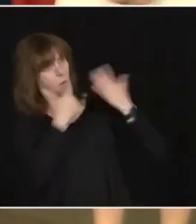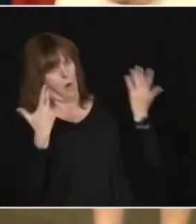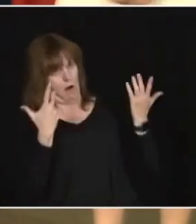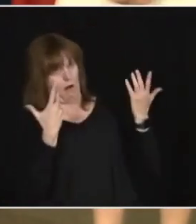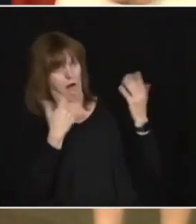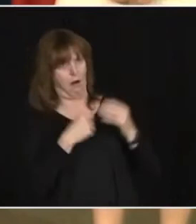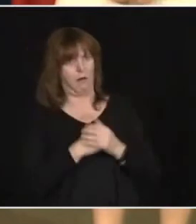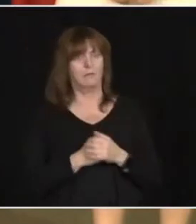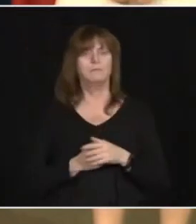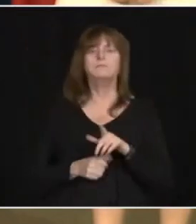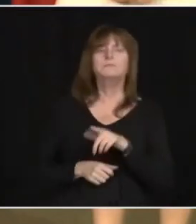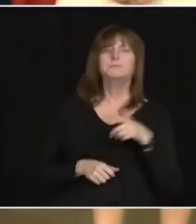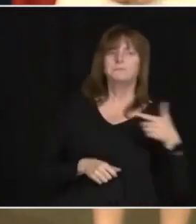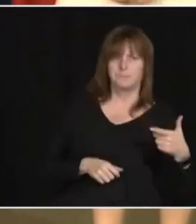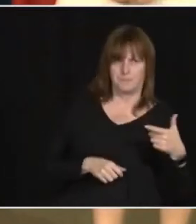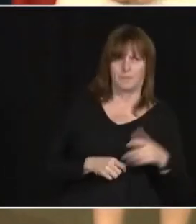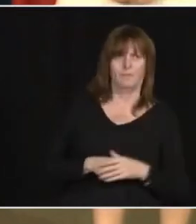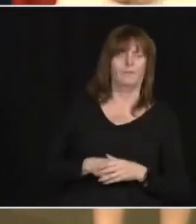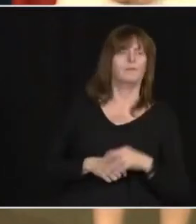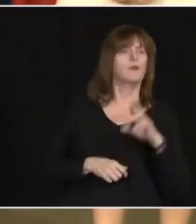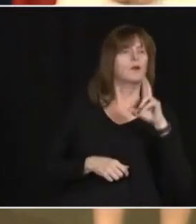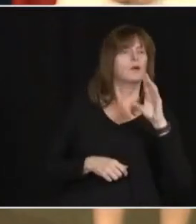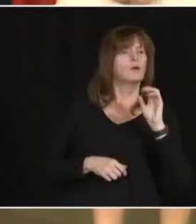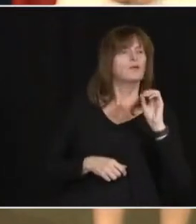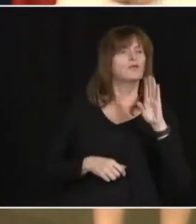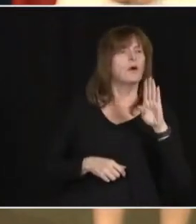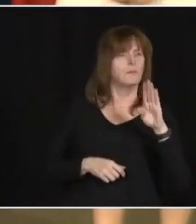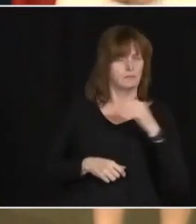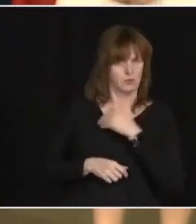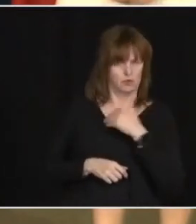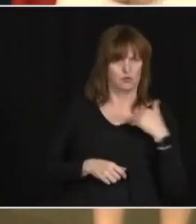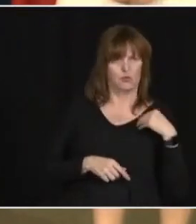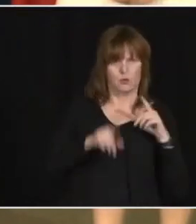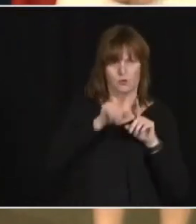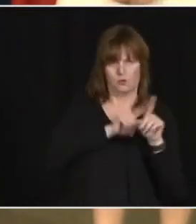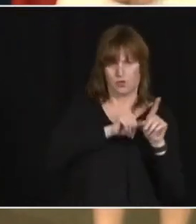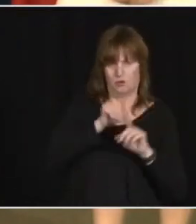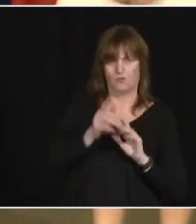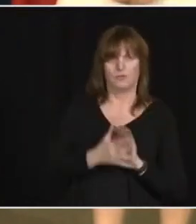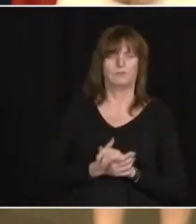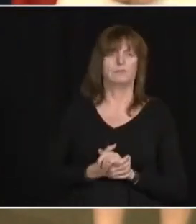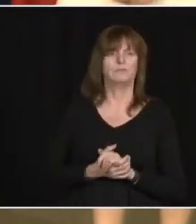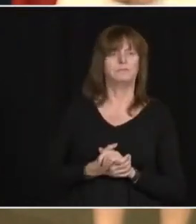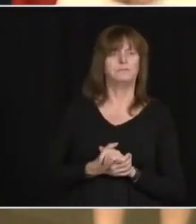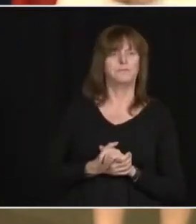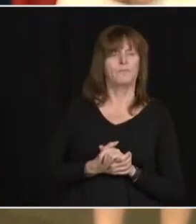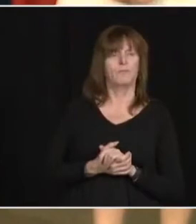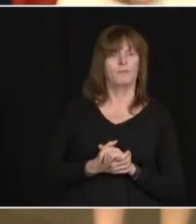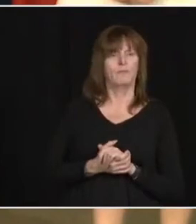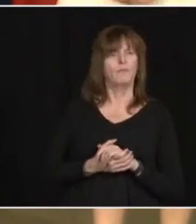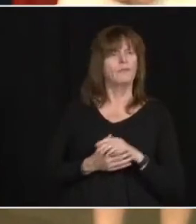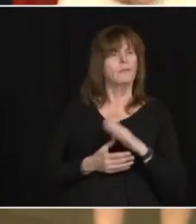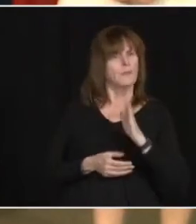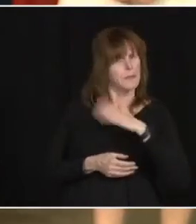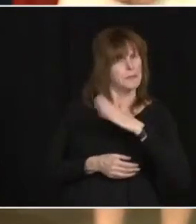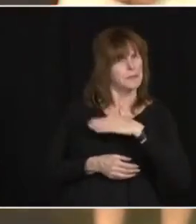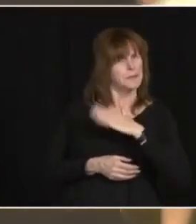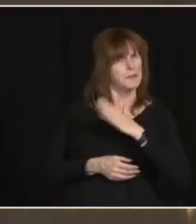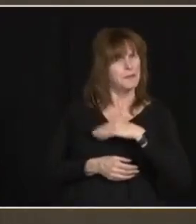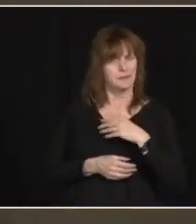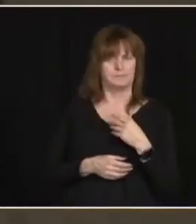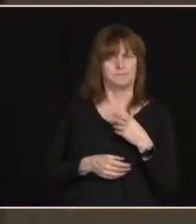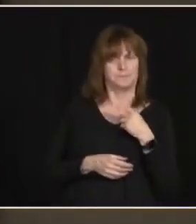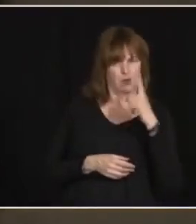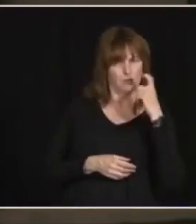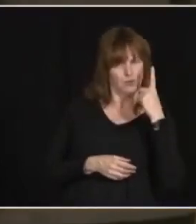comes from Rob Ferguson from the Toronto Star. Please go ahead. Hi, Premier. This one's for you. Just in terms of